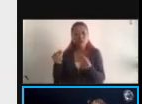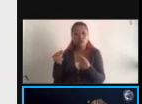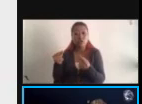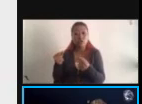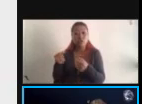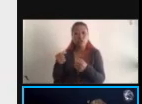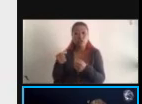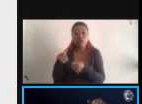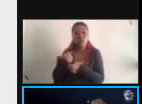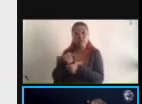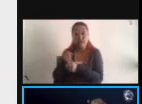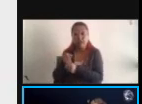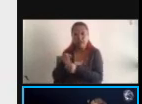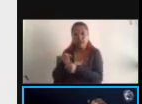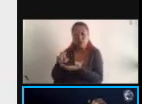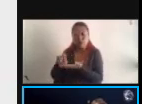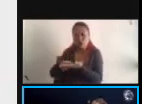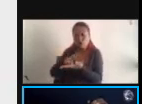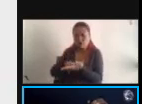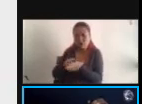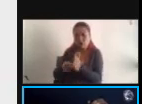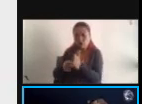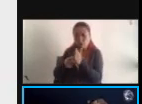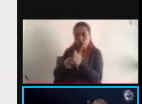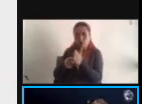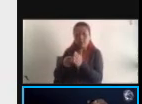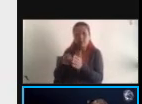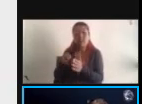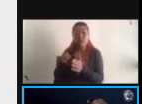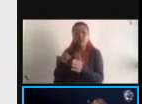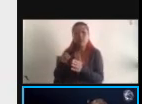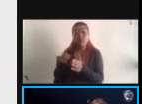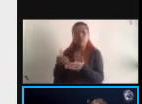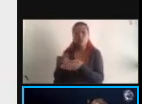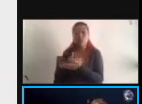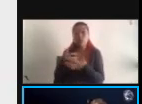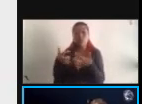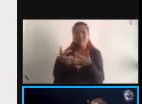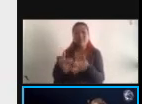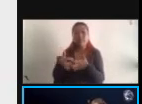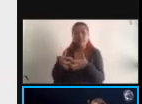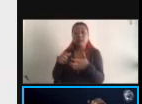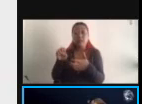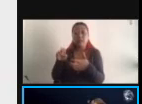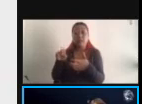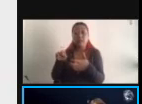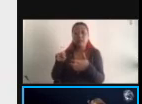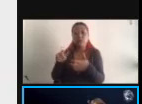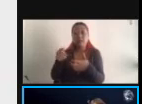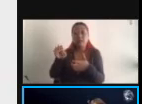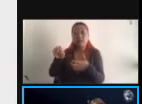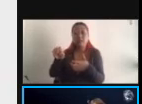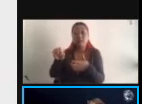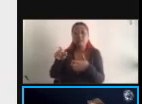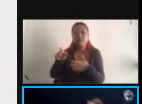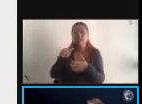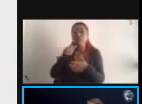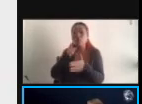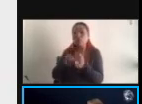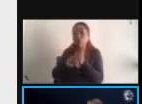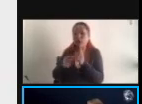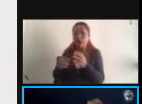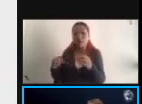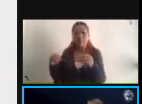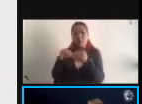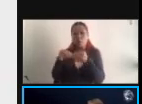contractual requirement that the new engine would not take any additional maintenance skills, but it would